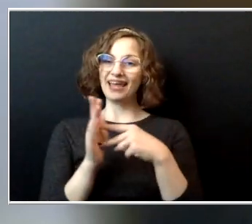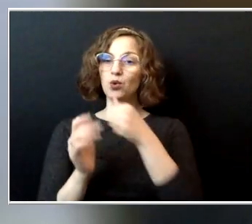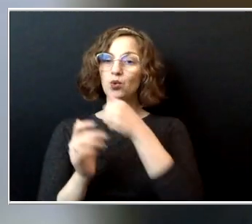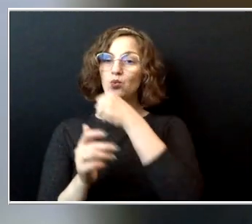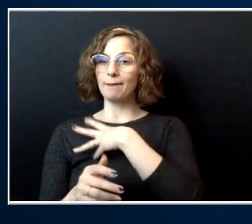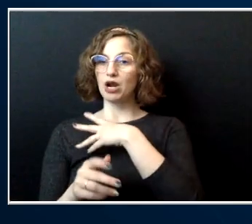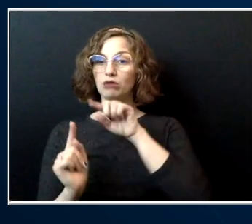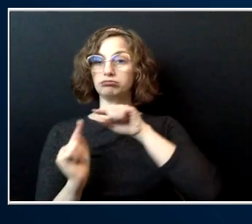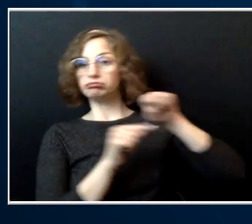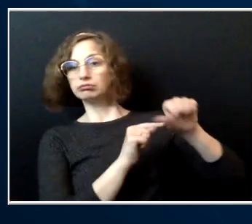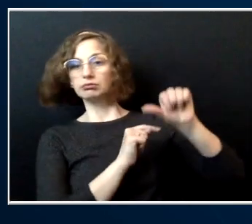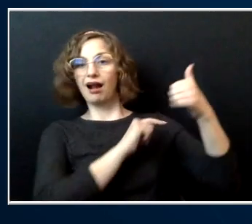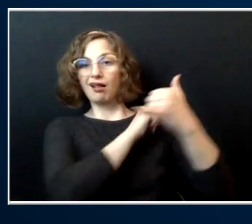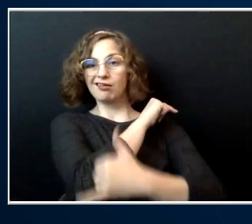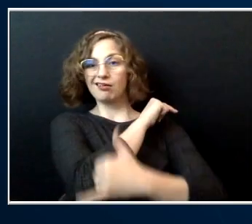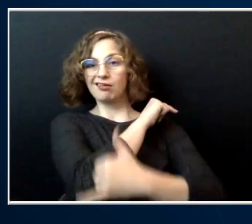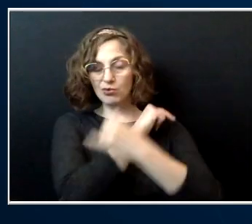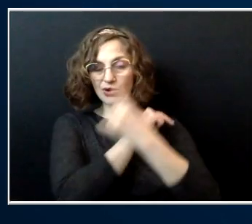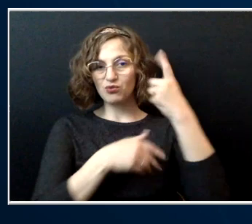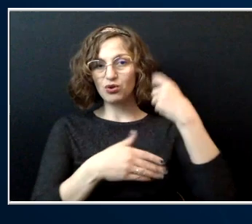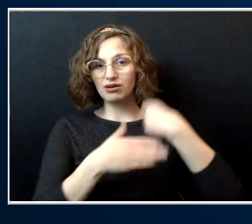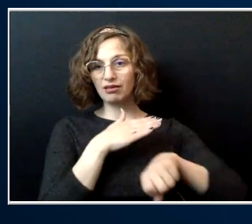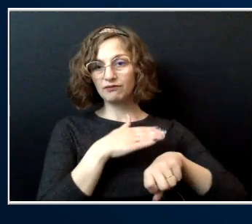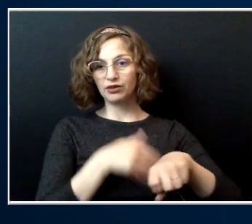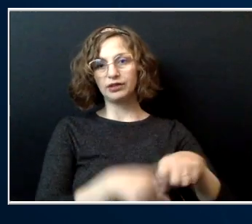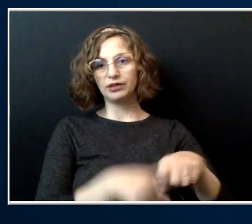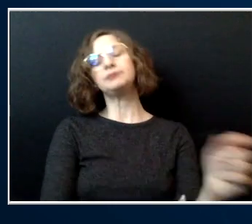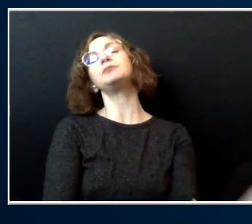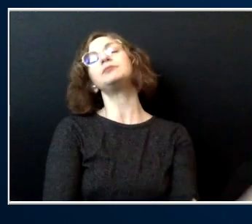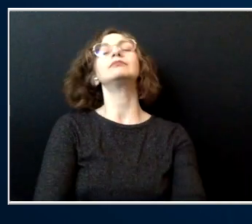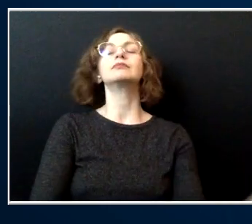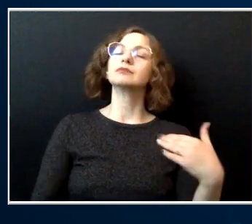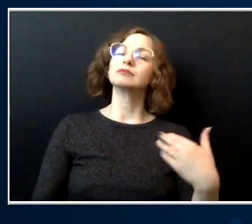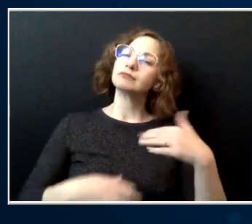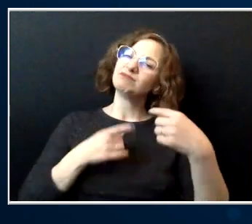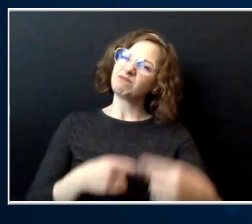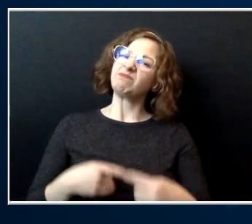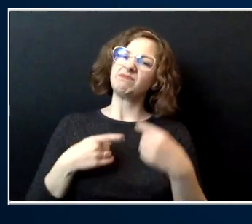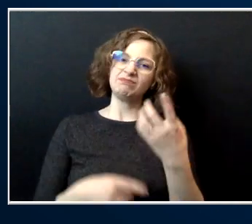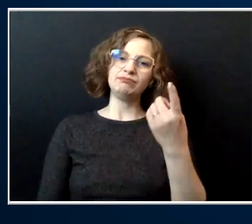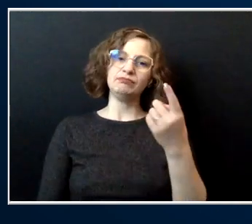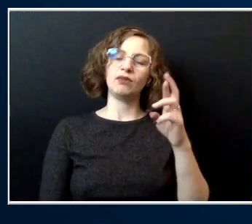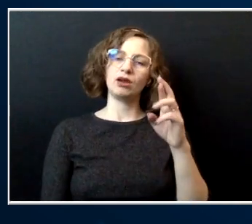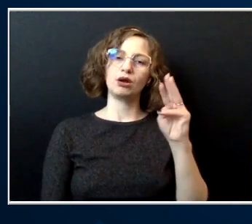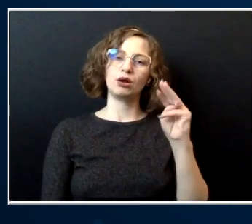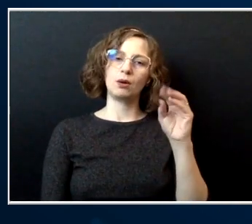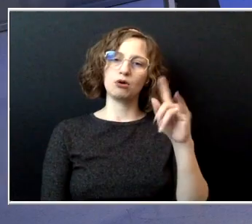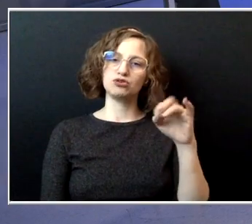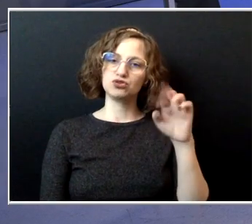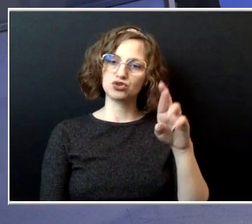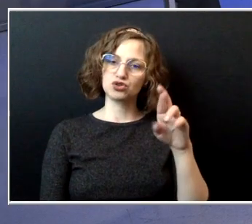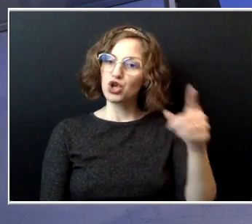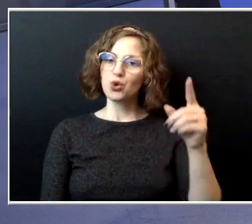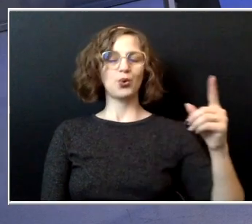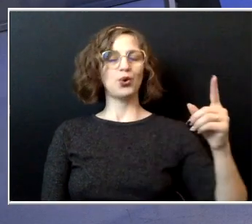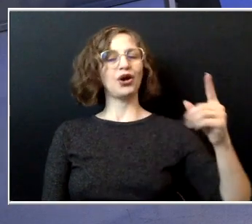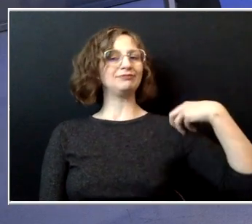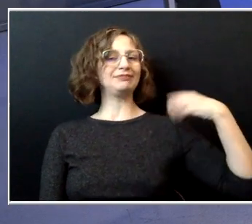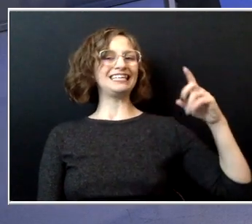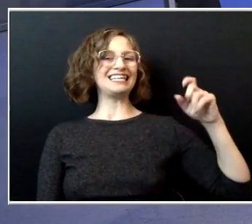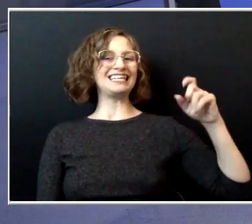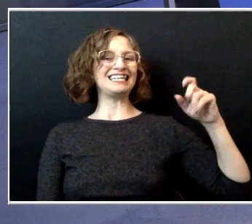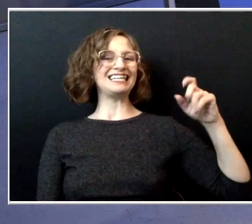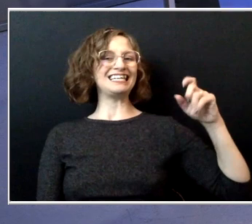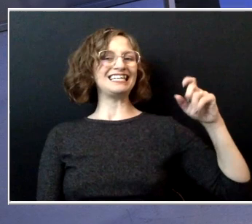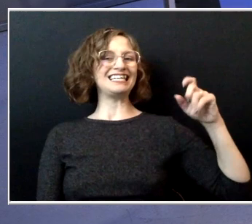babies. So that's a struggle. And I think, you know, Dr. Mosier, you were the dean for a while, the School of Medicine in Salina, and Dr. Winneke, you were